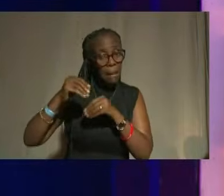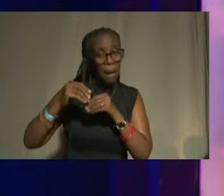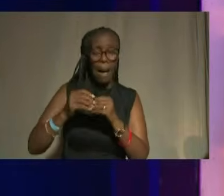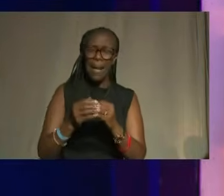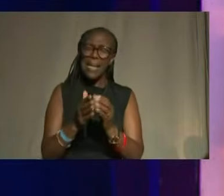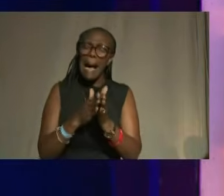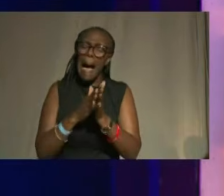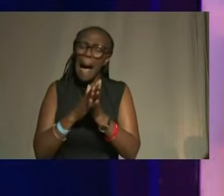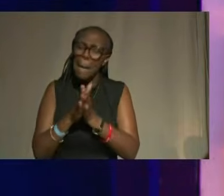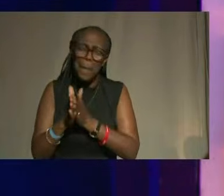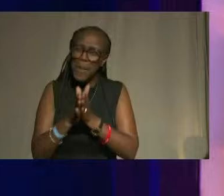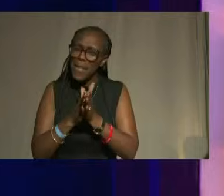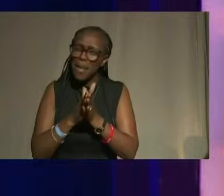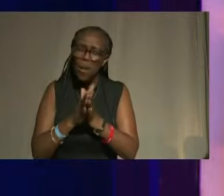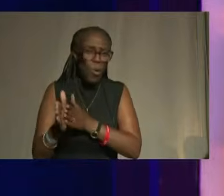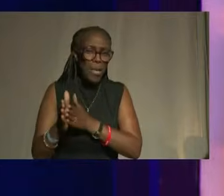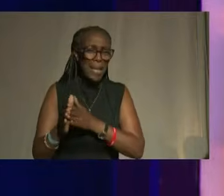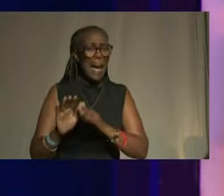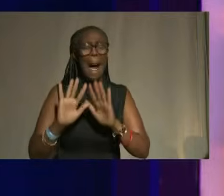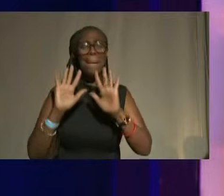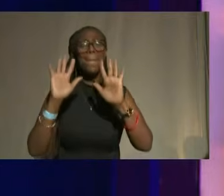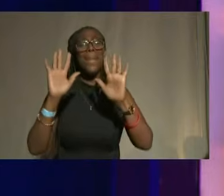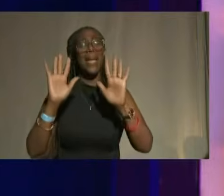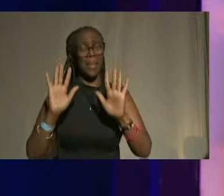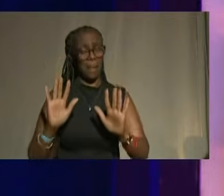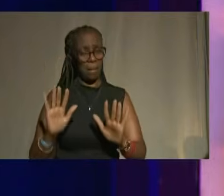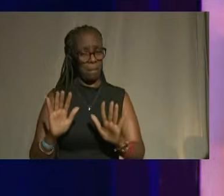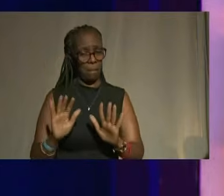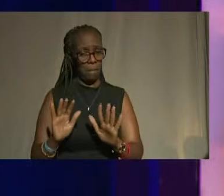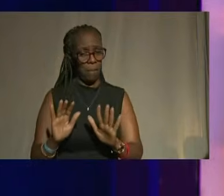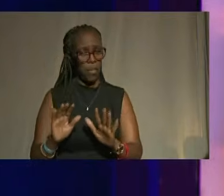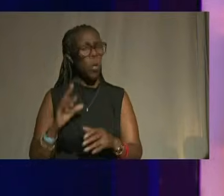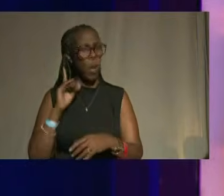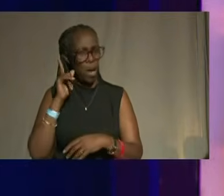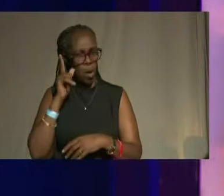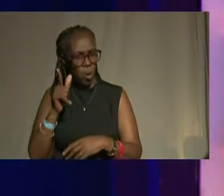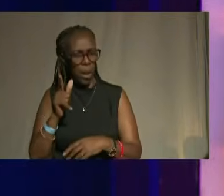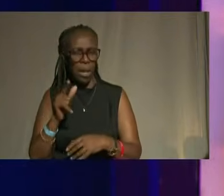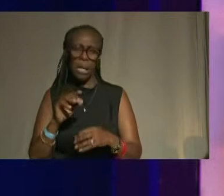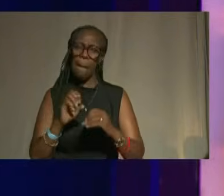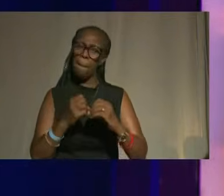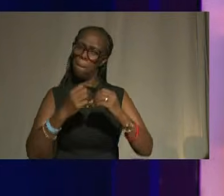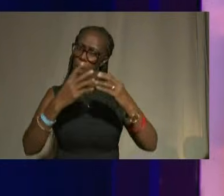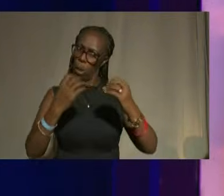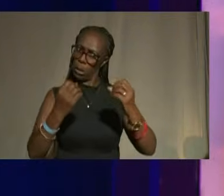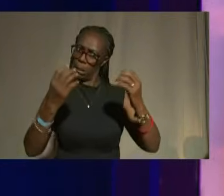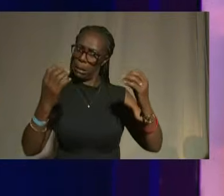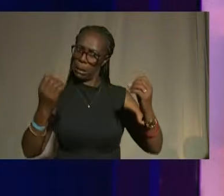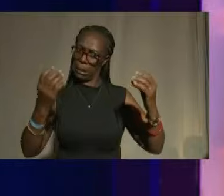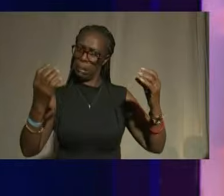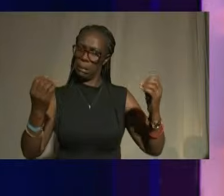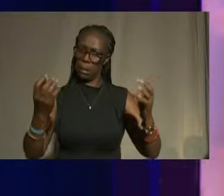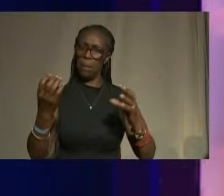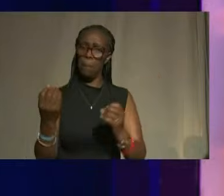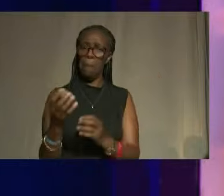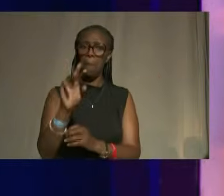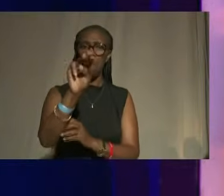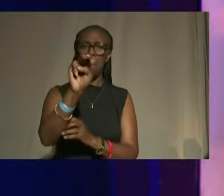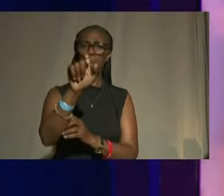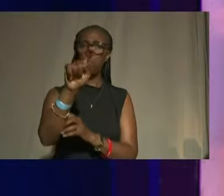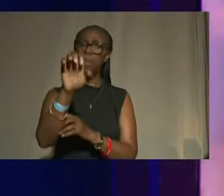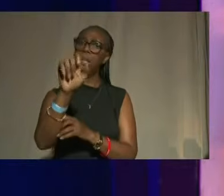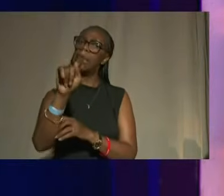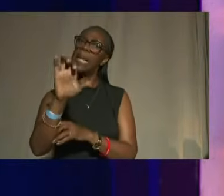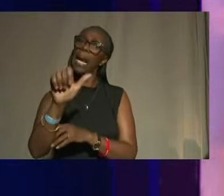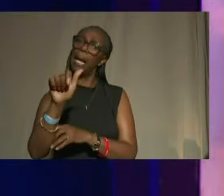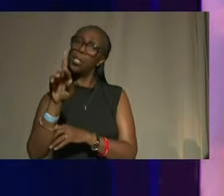tax side that the minister has said that we're looking at in a more multilateral kind of approach as we tend to do as Jamaicans. But